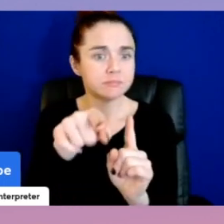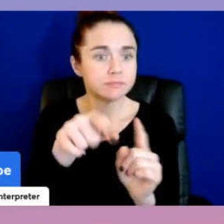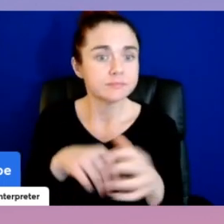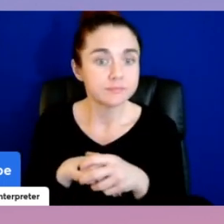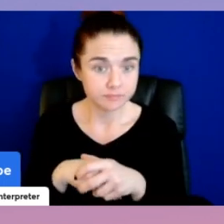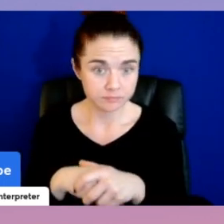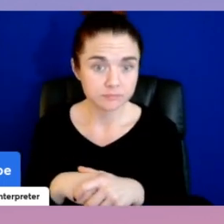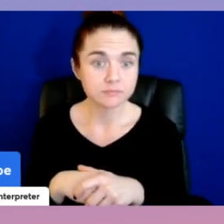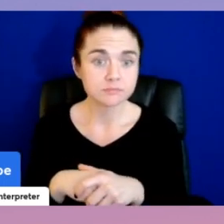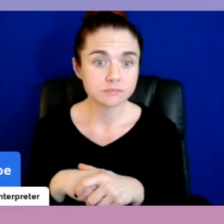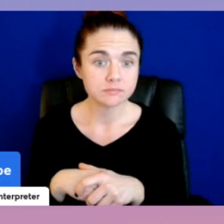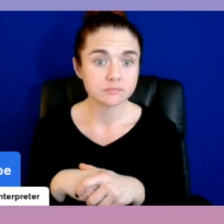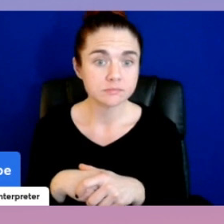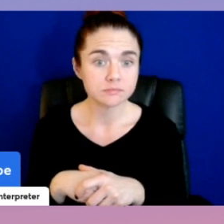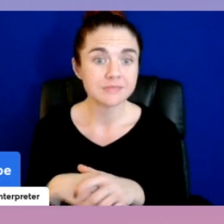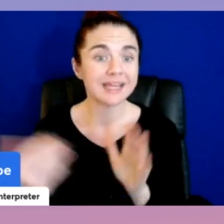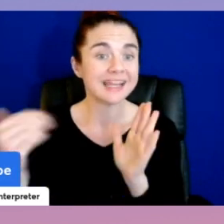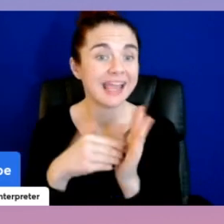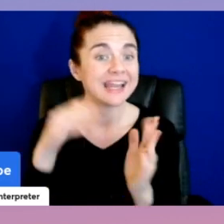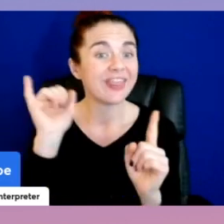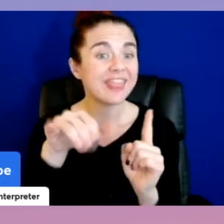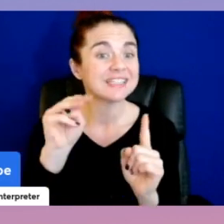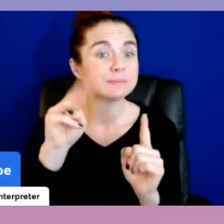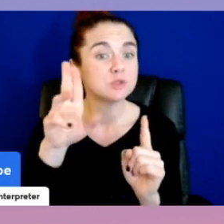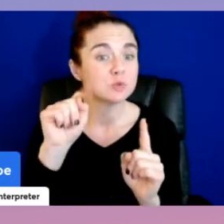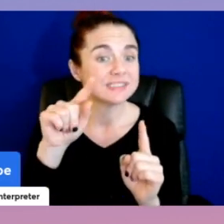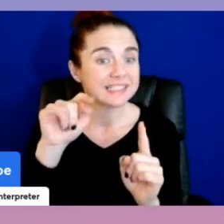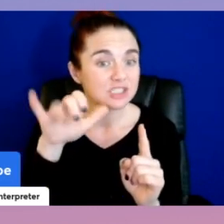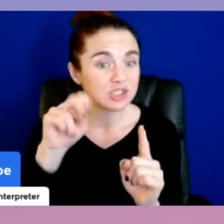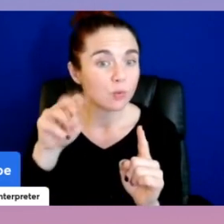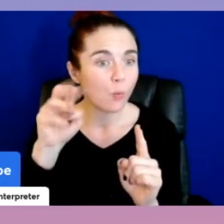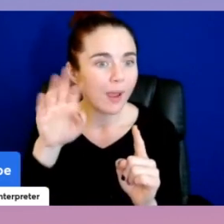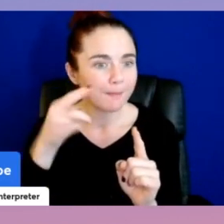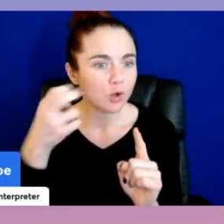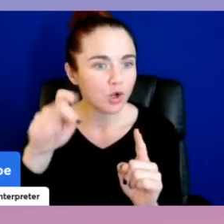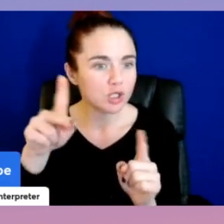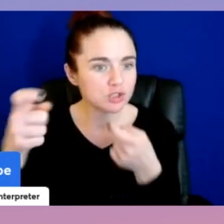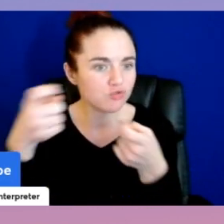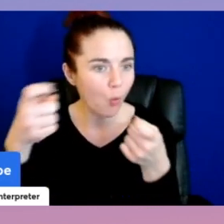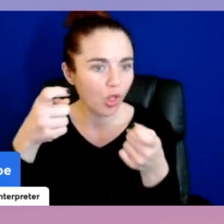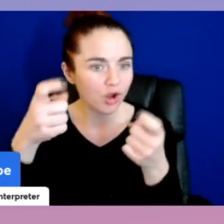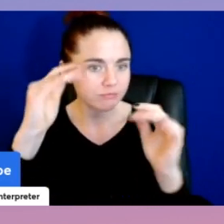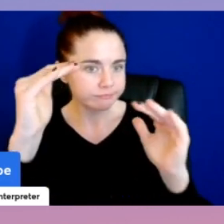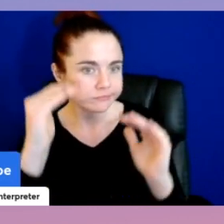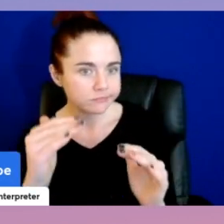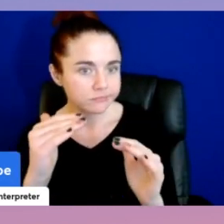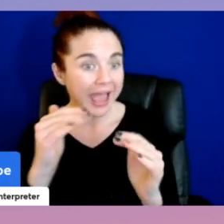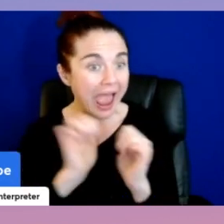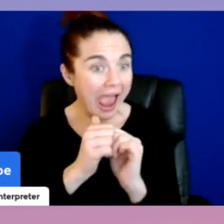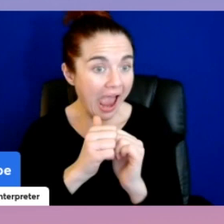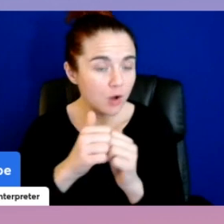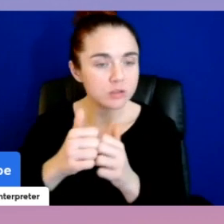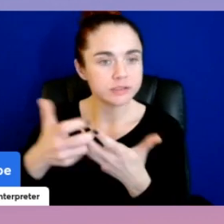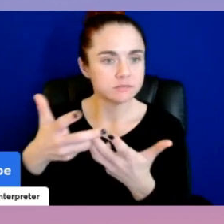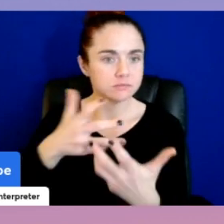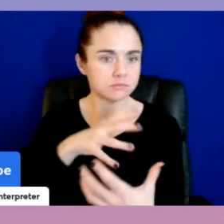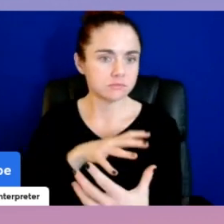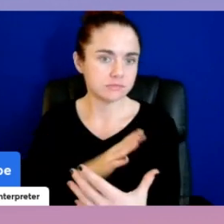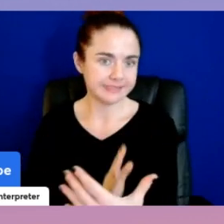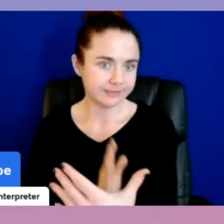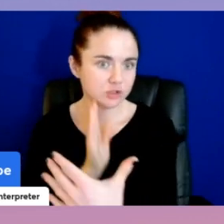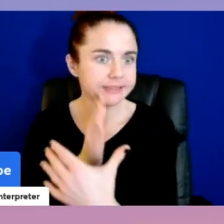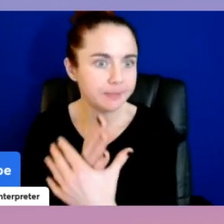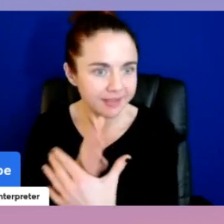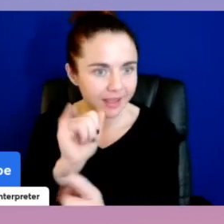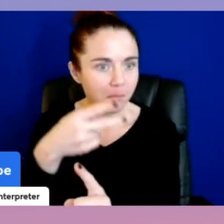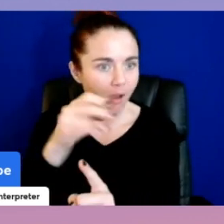is a Kubernetes mutation webhook controller, and it works by intercepting pod create and